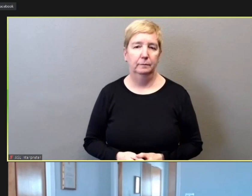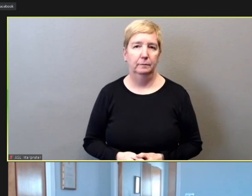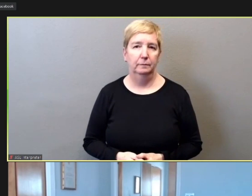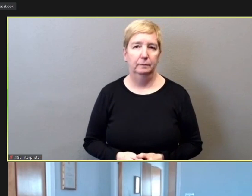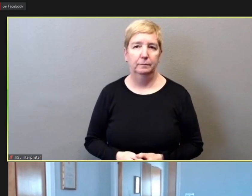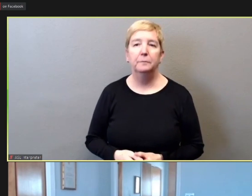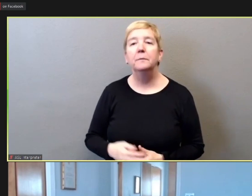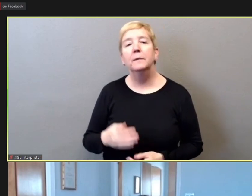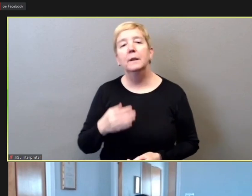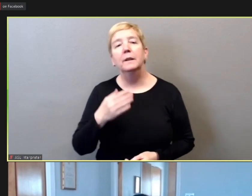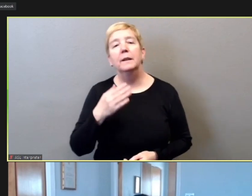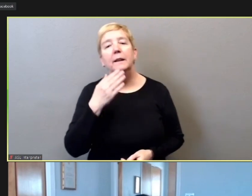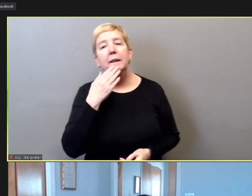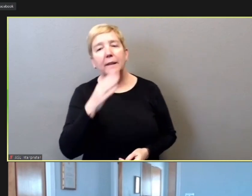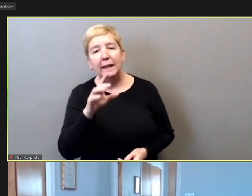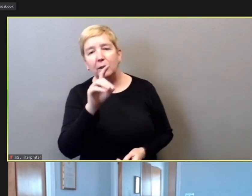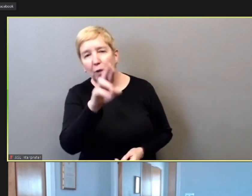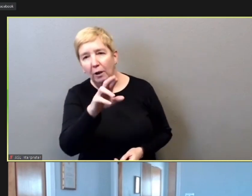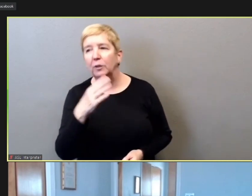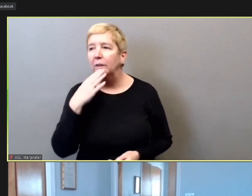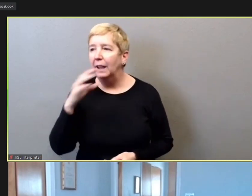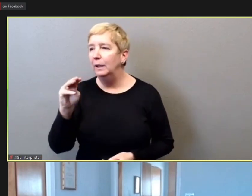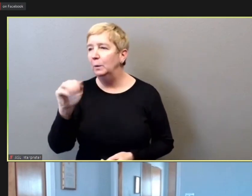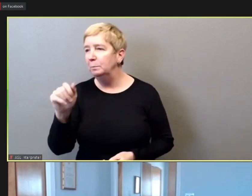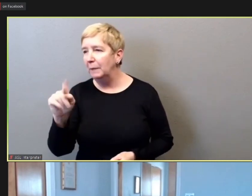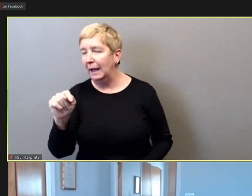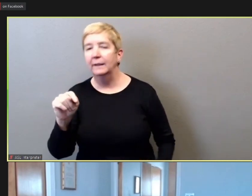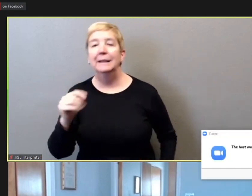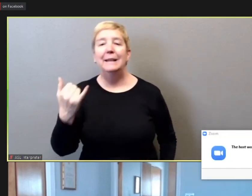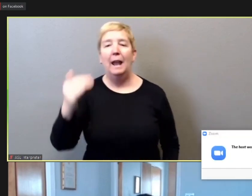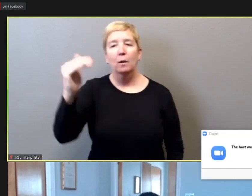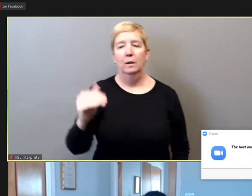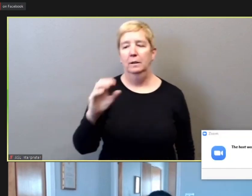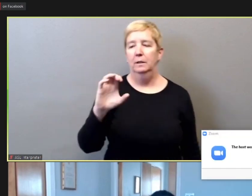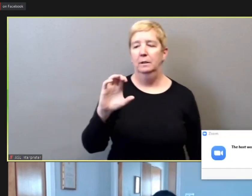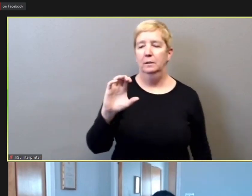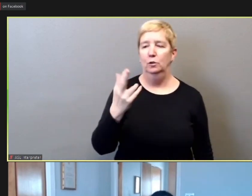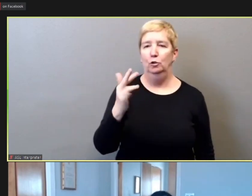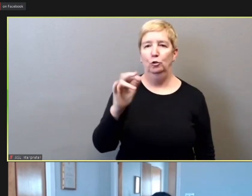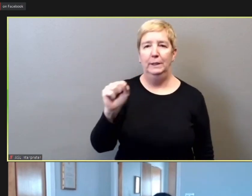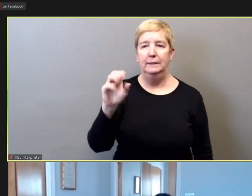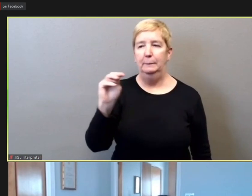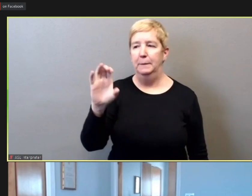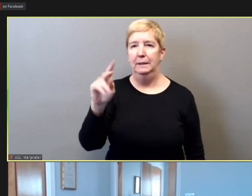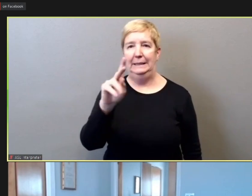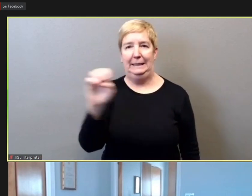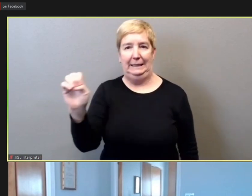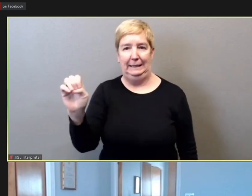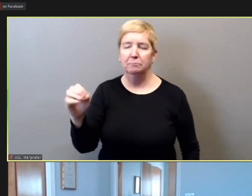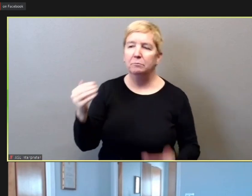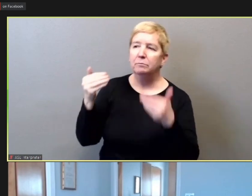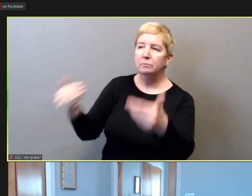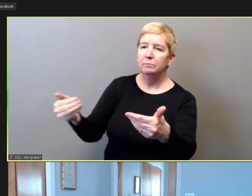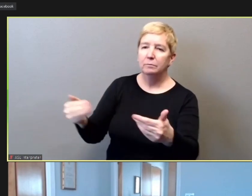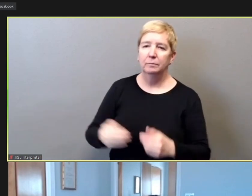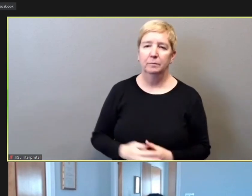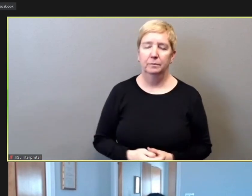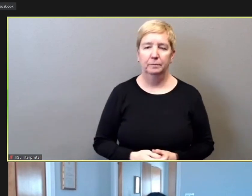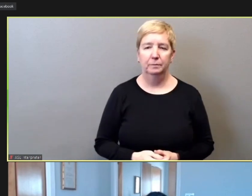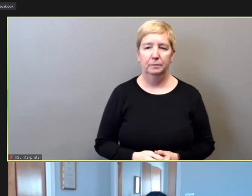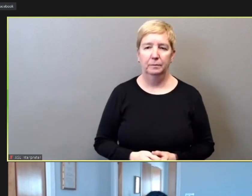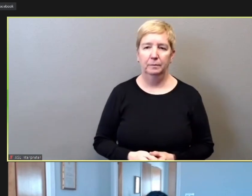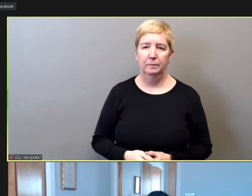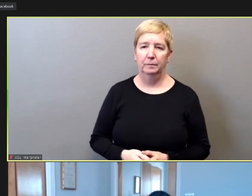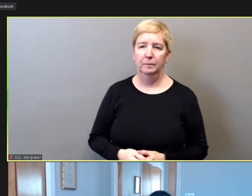Thank you, doctors, and thank you, Matt. Next, Chris McKee, go ahead with your question. All right, thank you